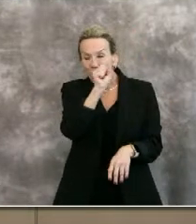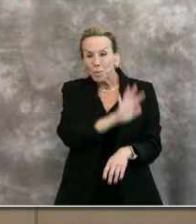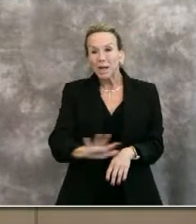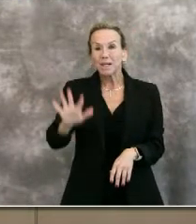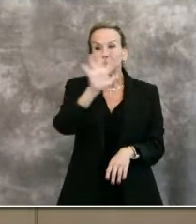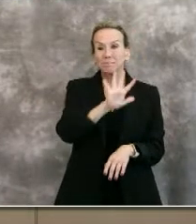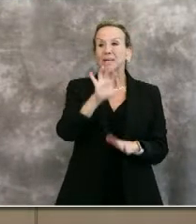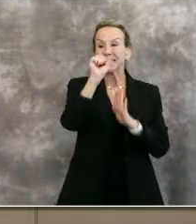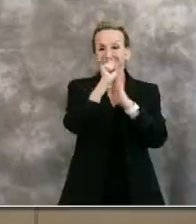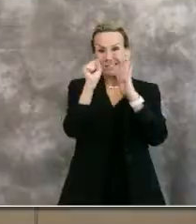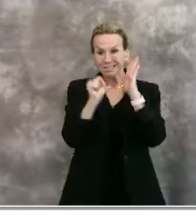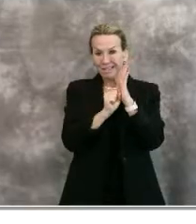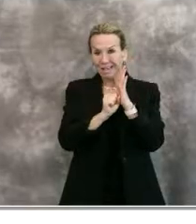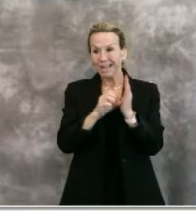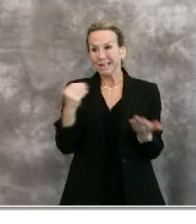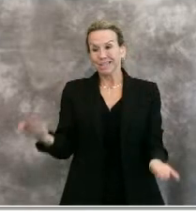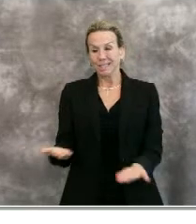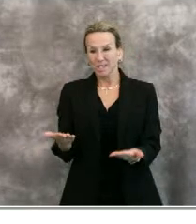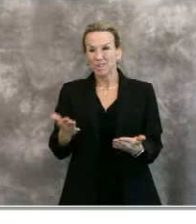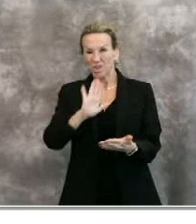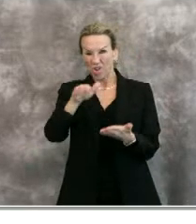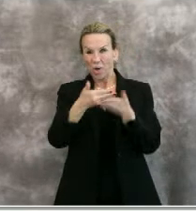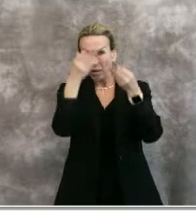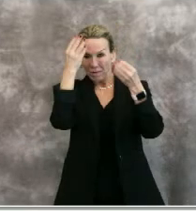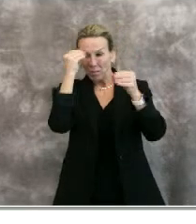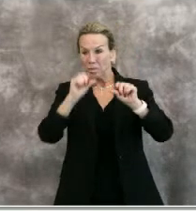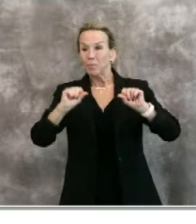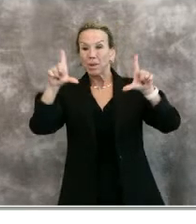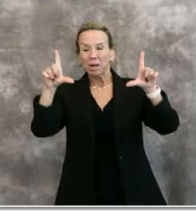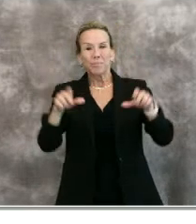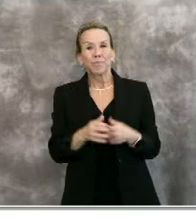are on this slide, and all of this information is